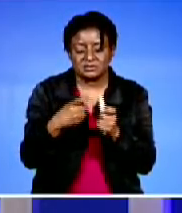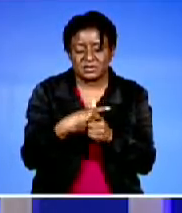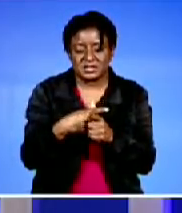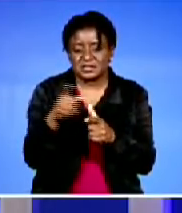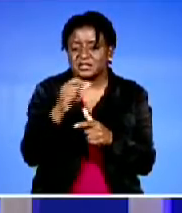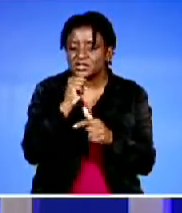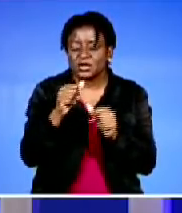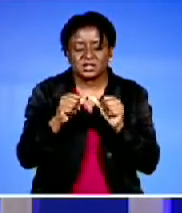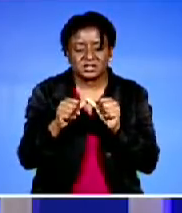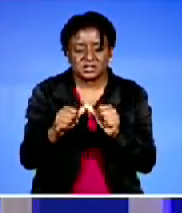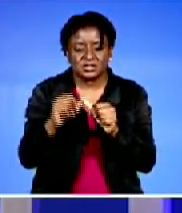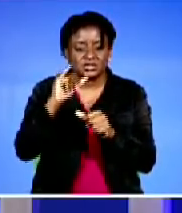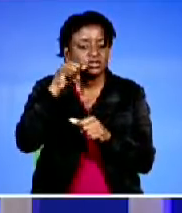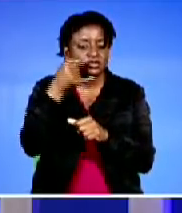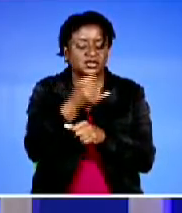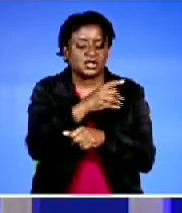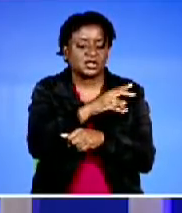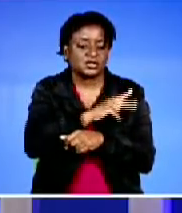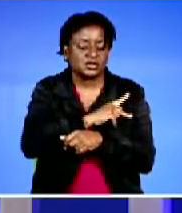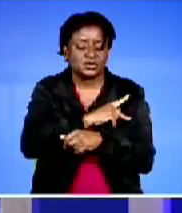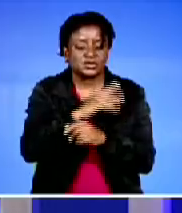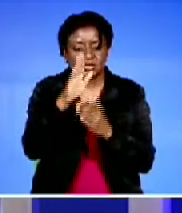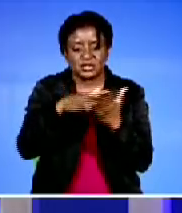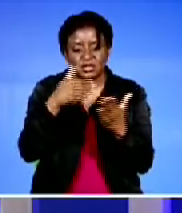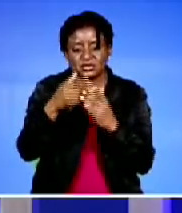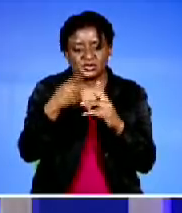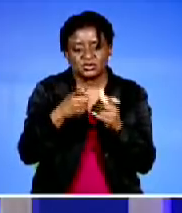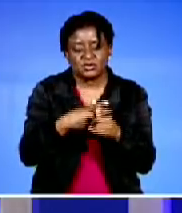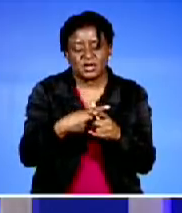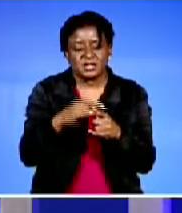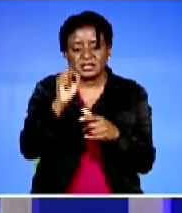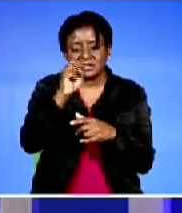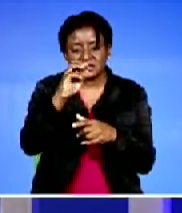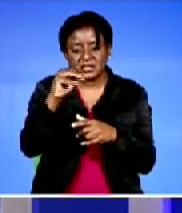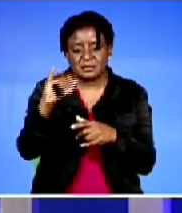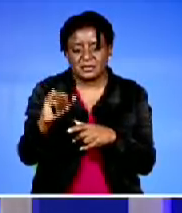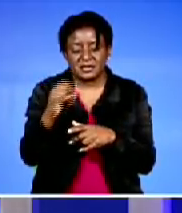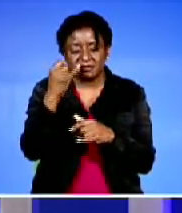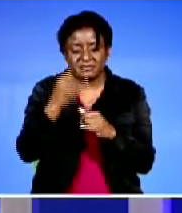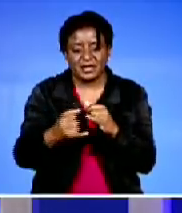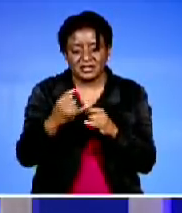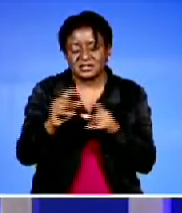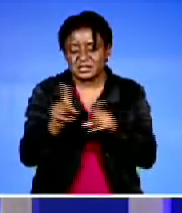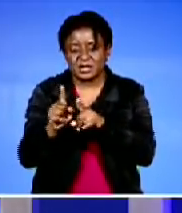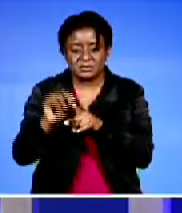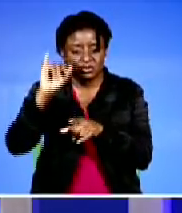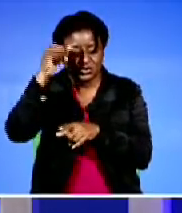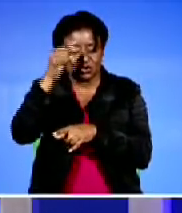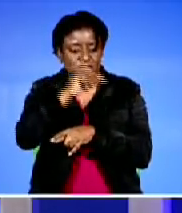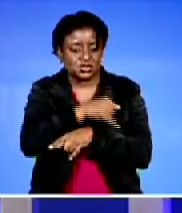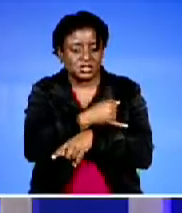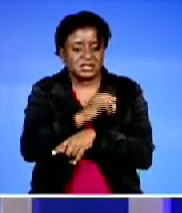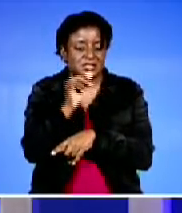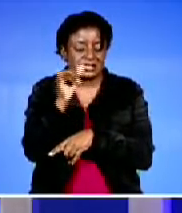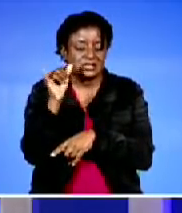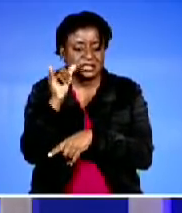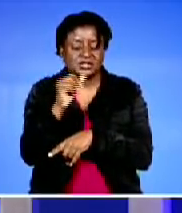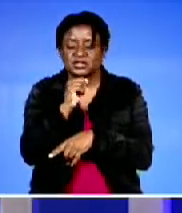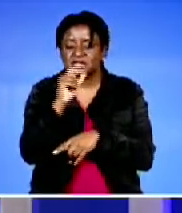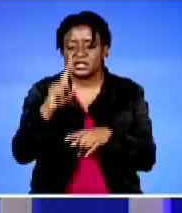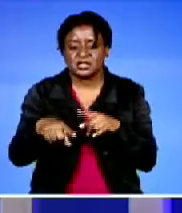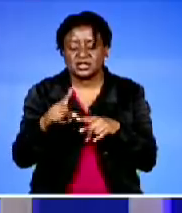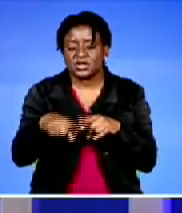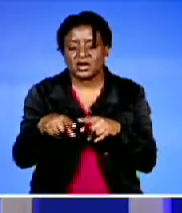not move on. Jada Knowles was scheduled to run the semifinals of the women's century, but just like Joel Johnson yesterday, she was unable to line up